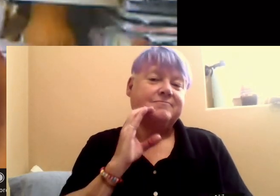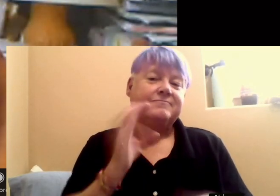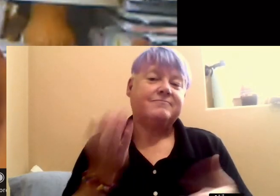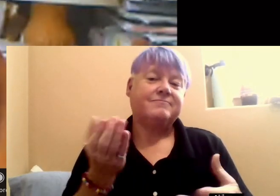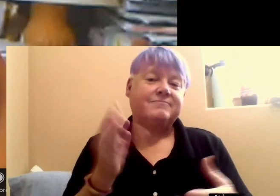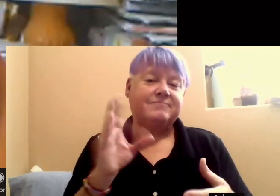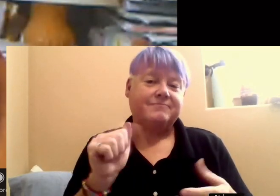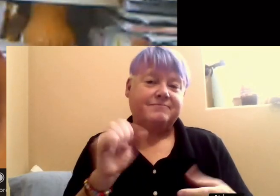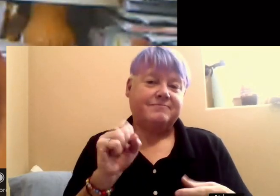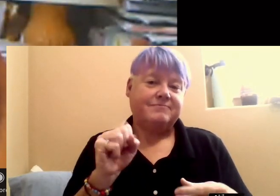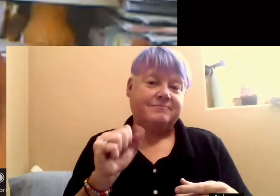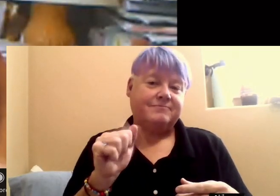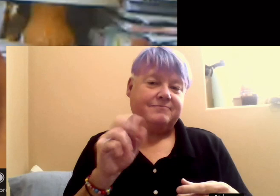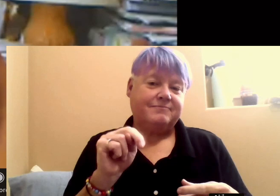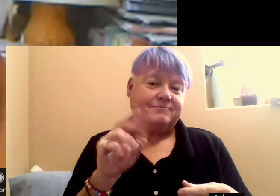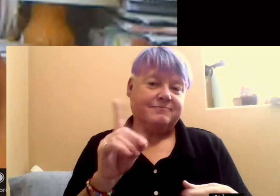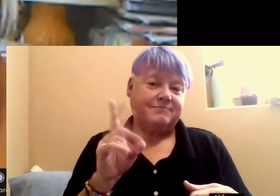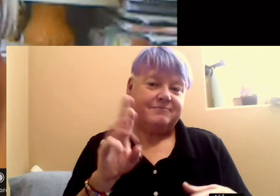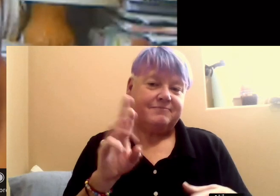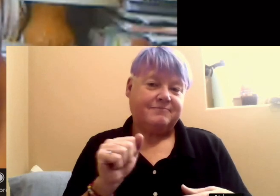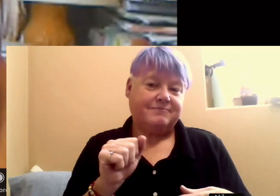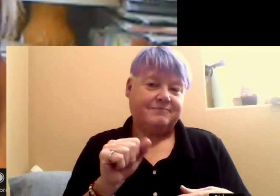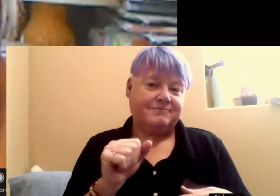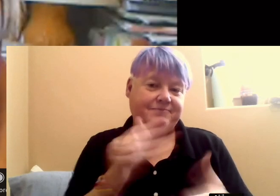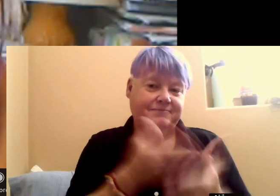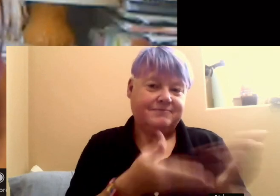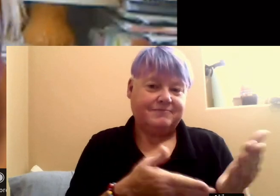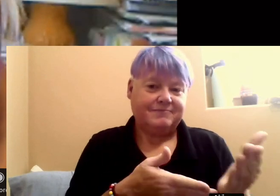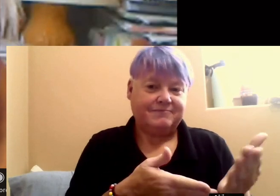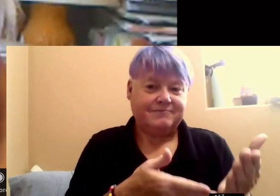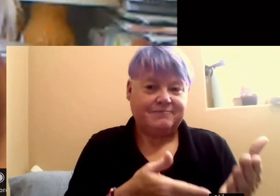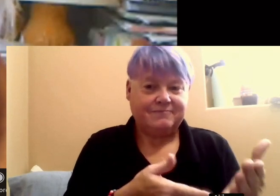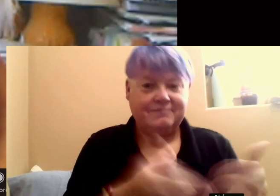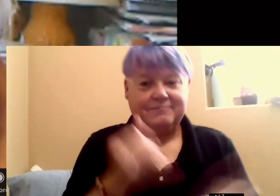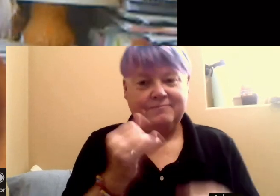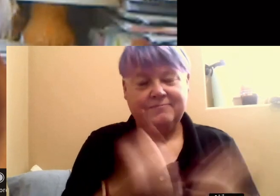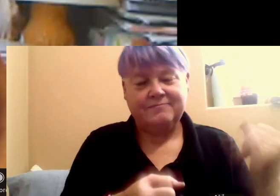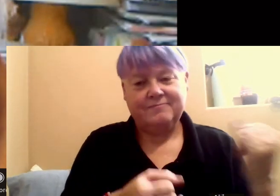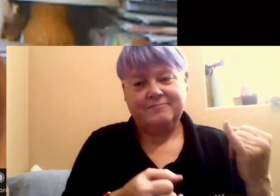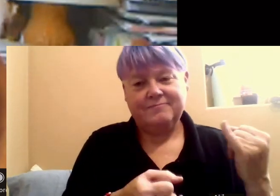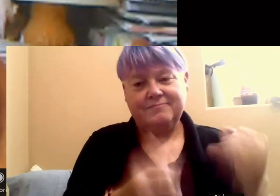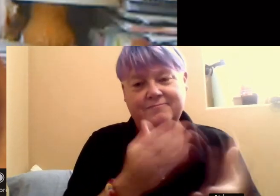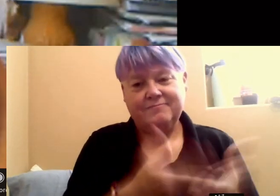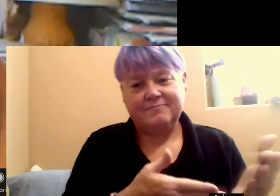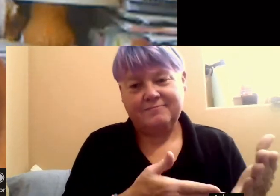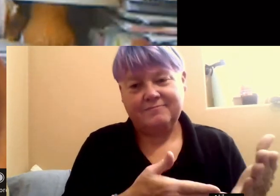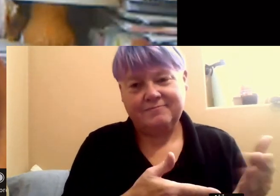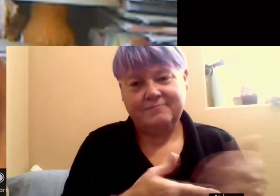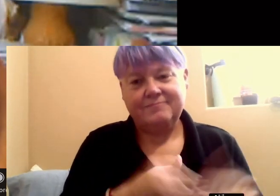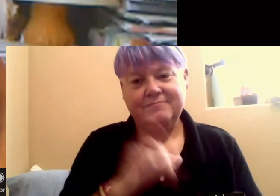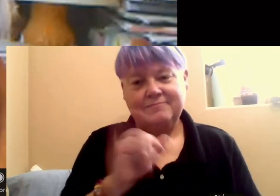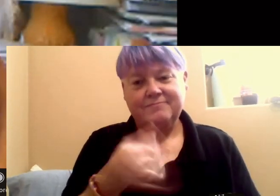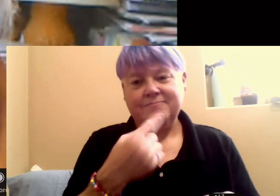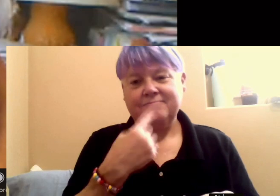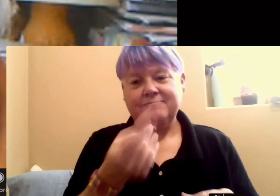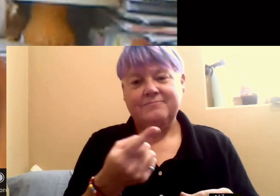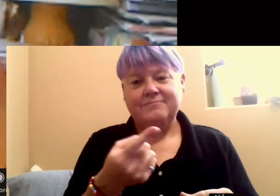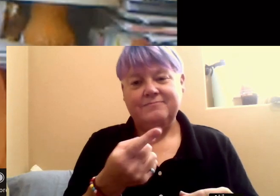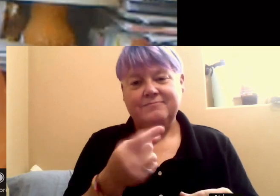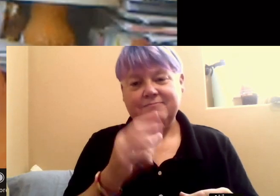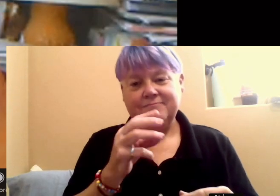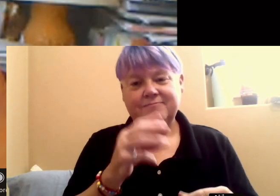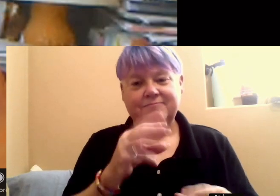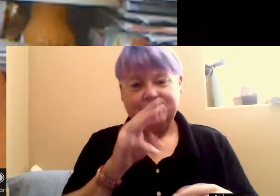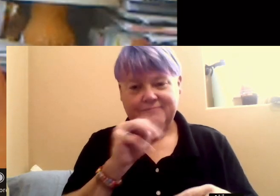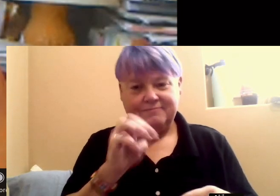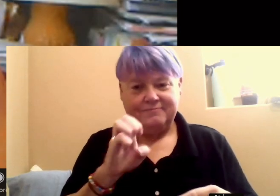So that's the first section of chapter 1, and this is the last section, which is called Just Say Now. Just